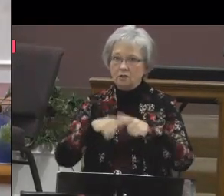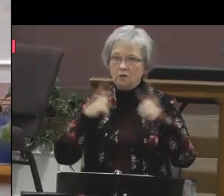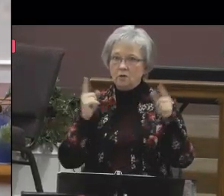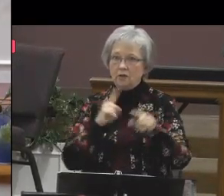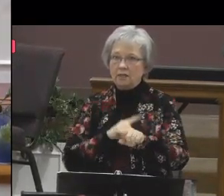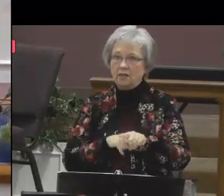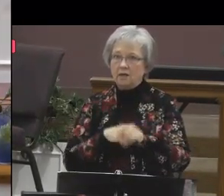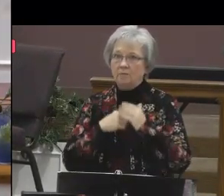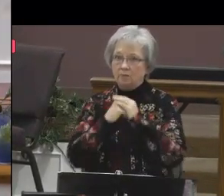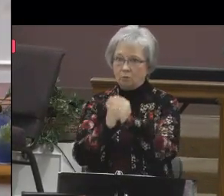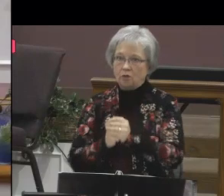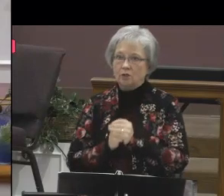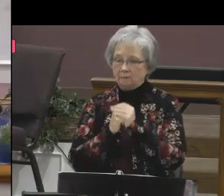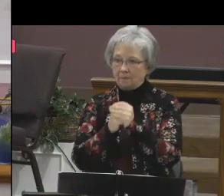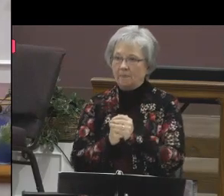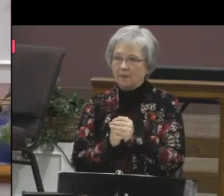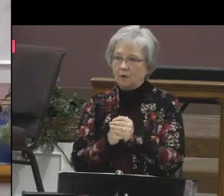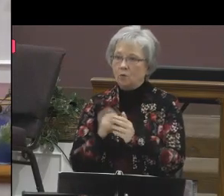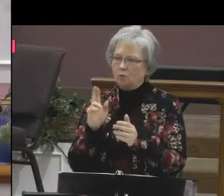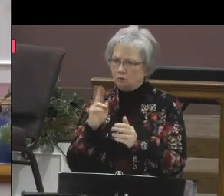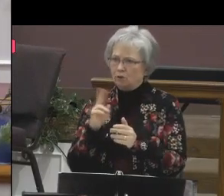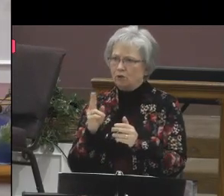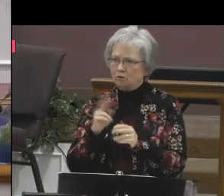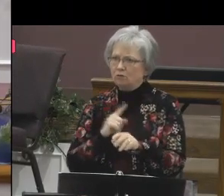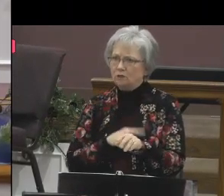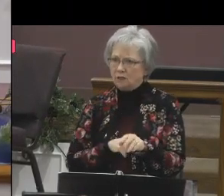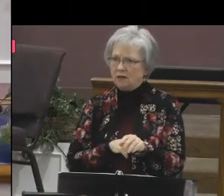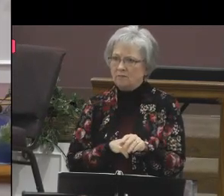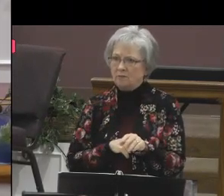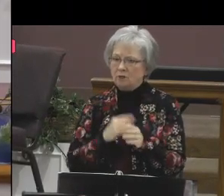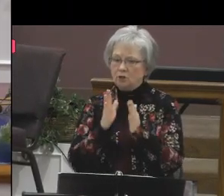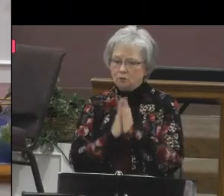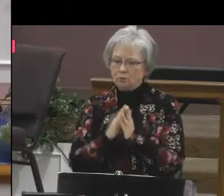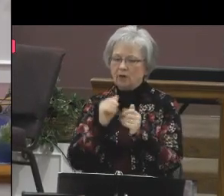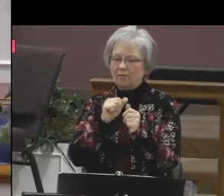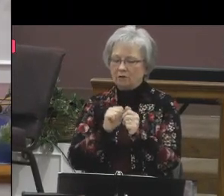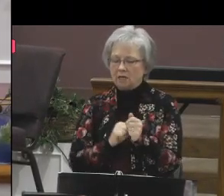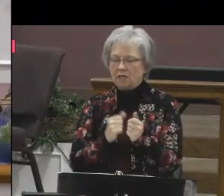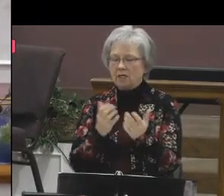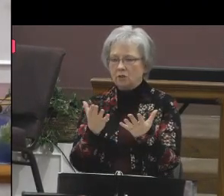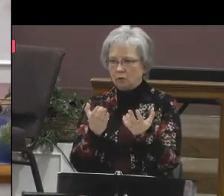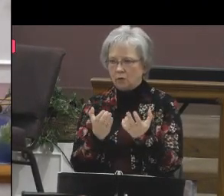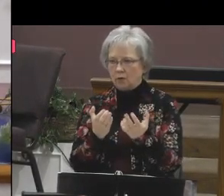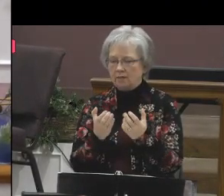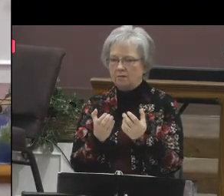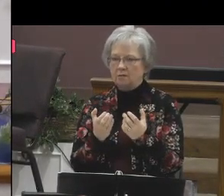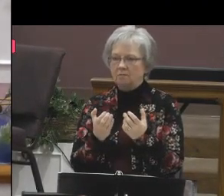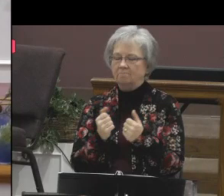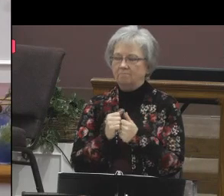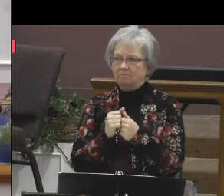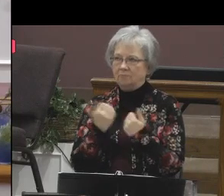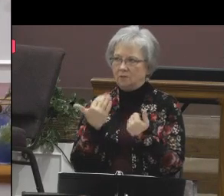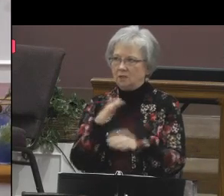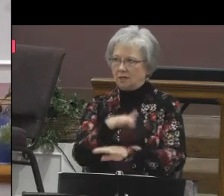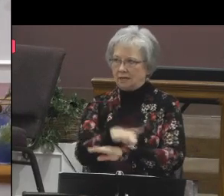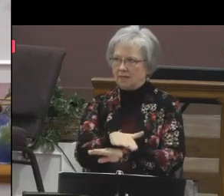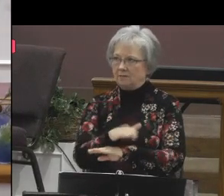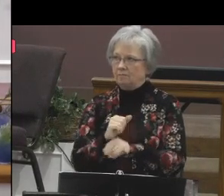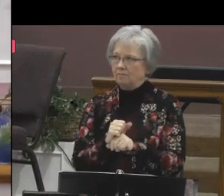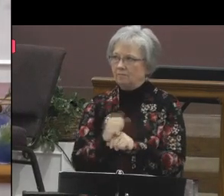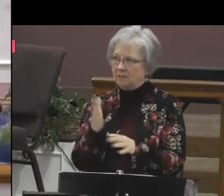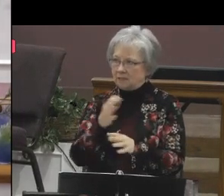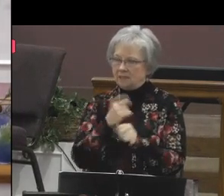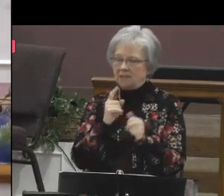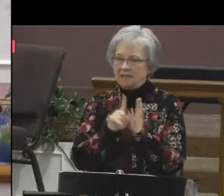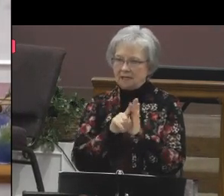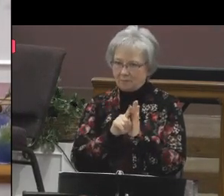there. But we will use part of that time to specifically pray for every single one of your requests that have been turned in. And so take a